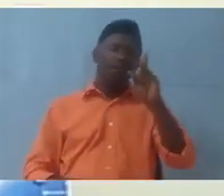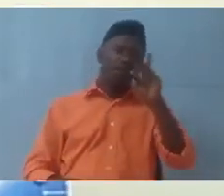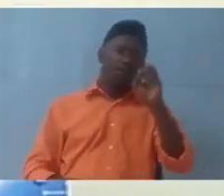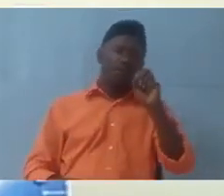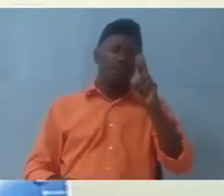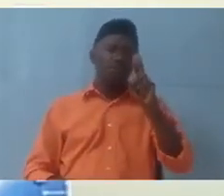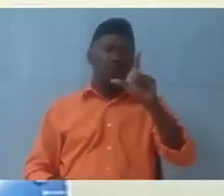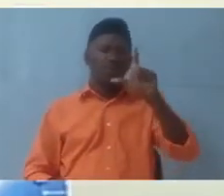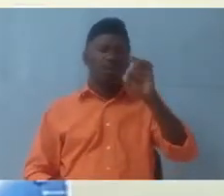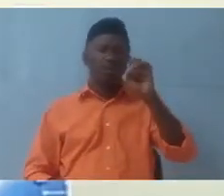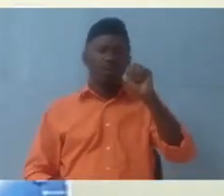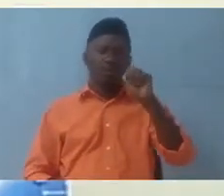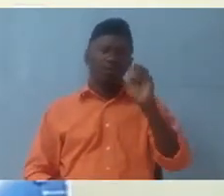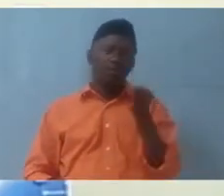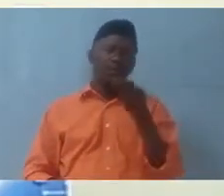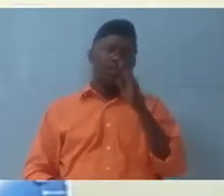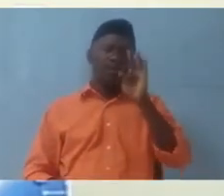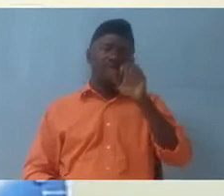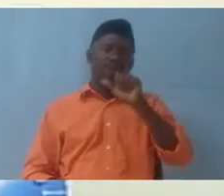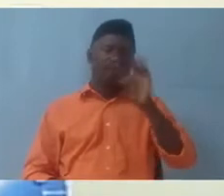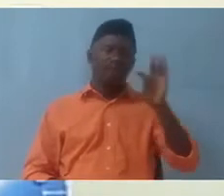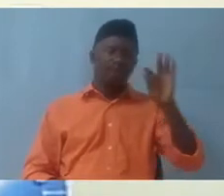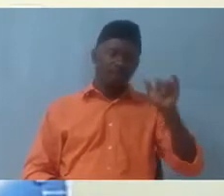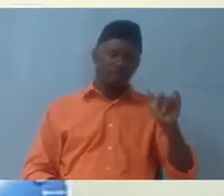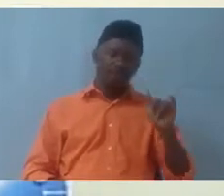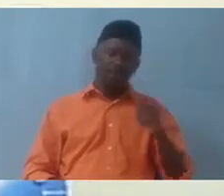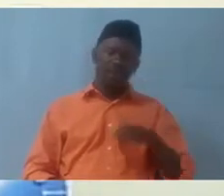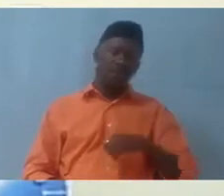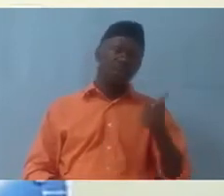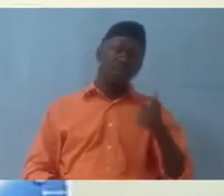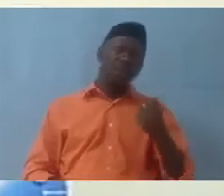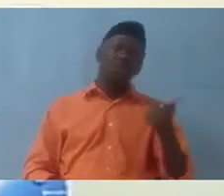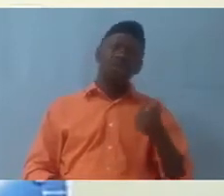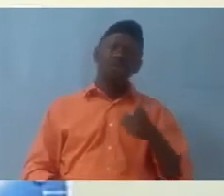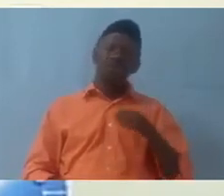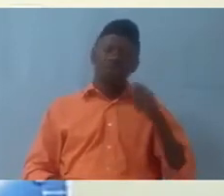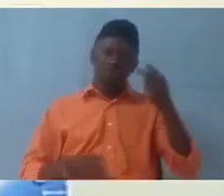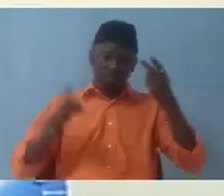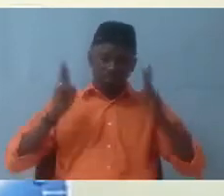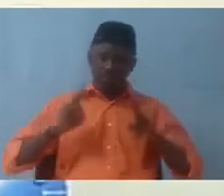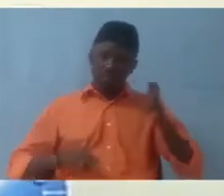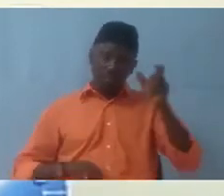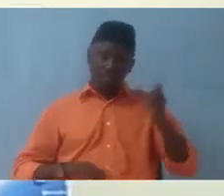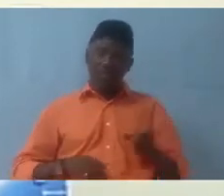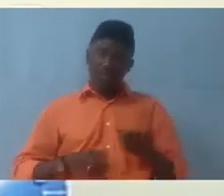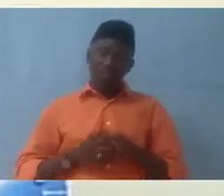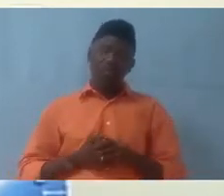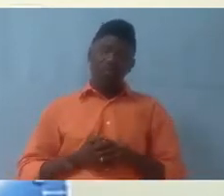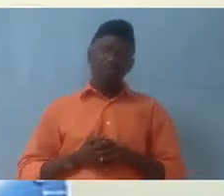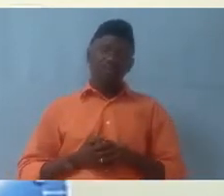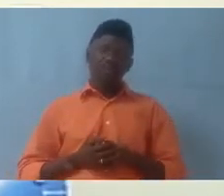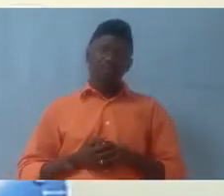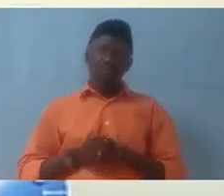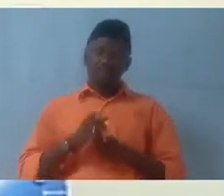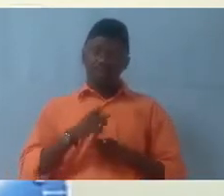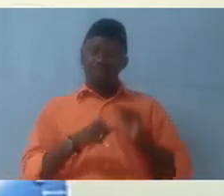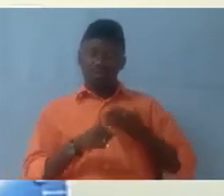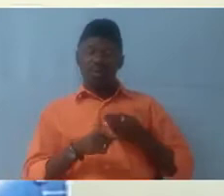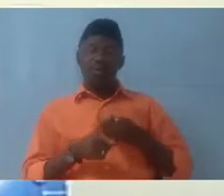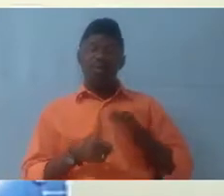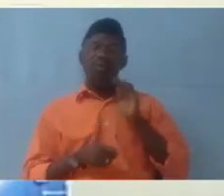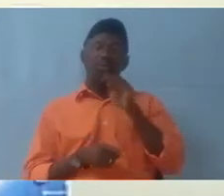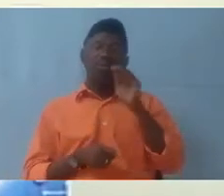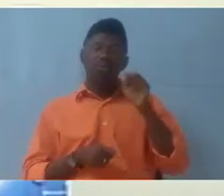I've called other magistrates as well. She herself called as well some of our